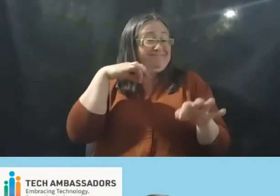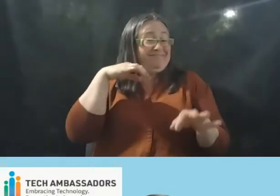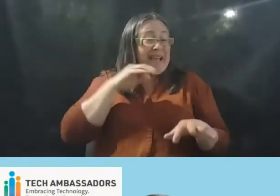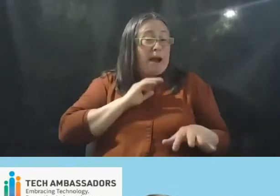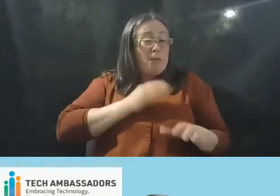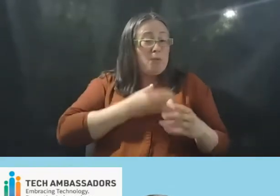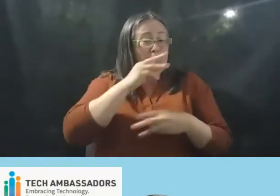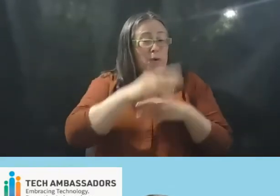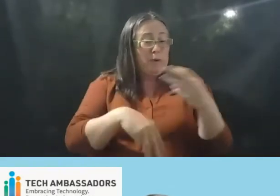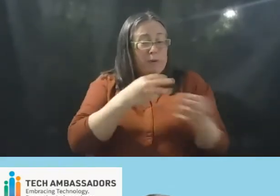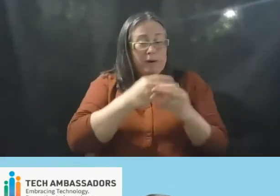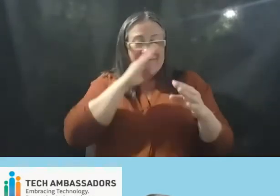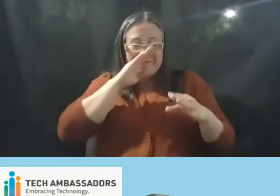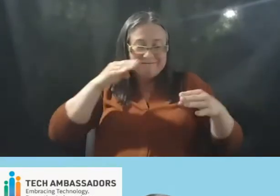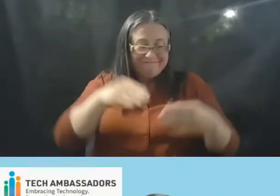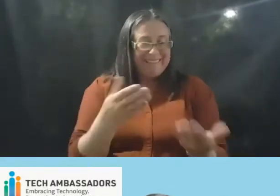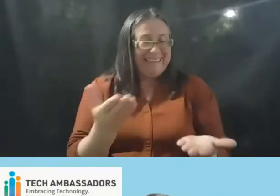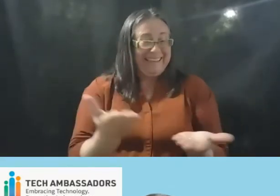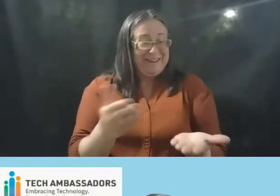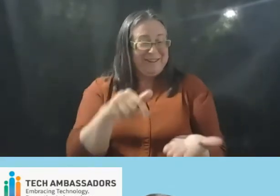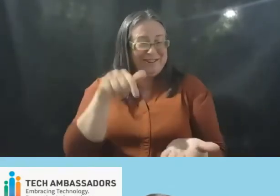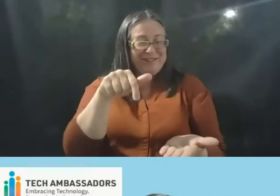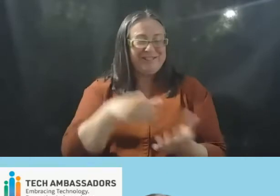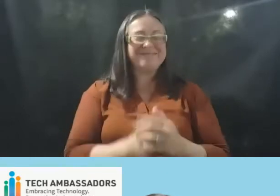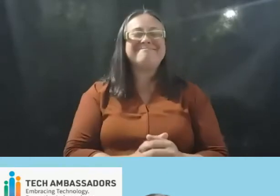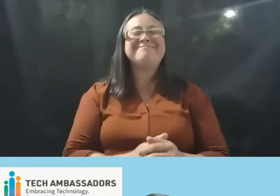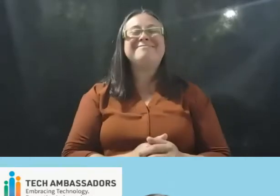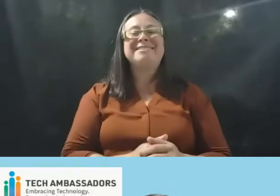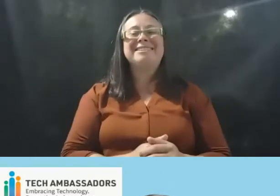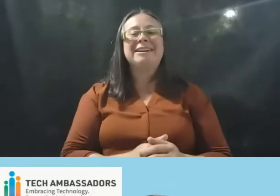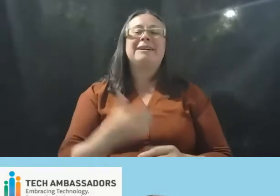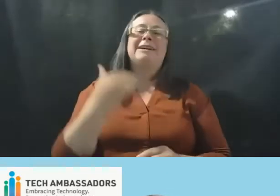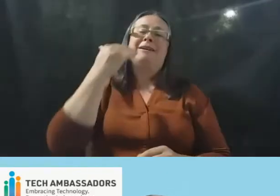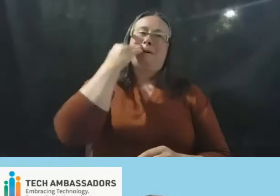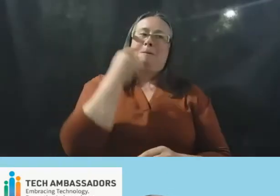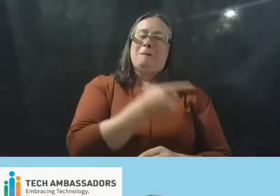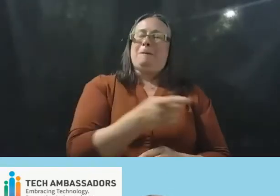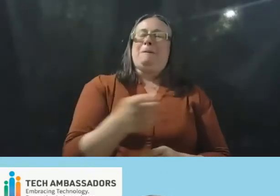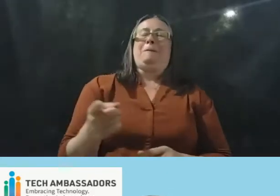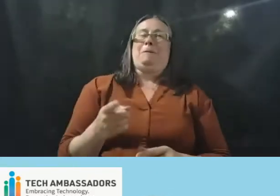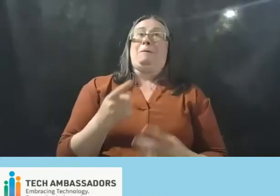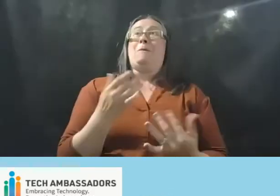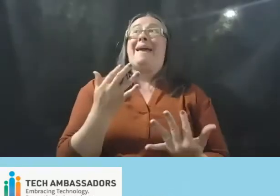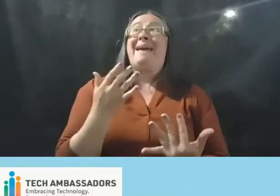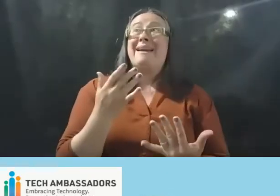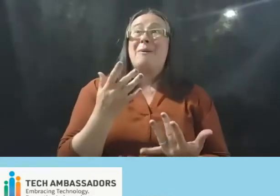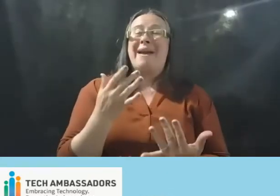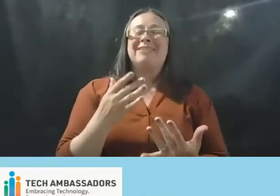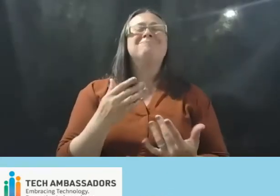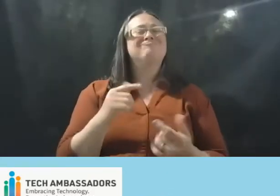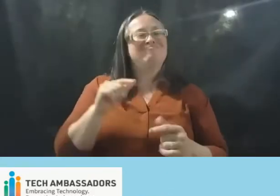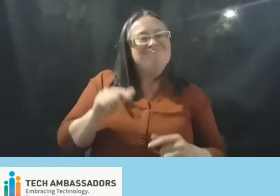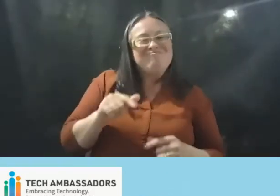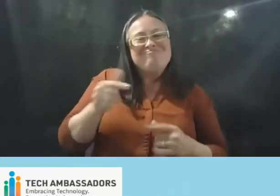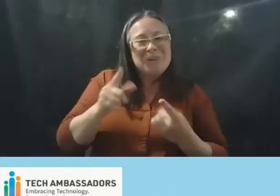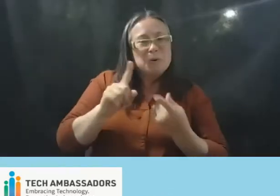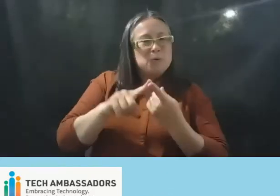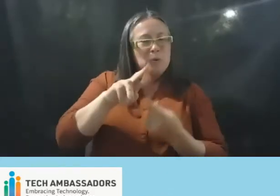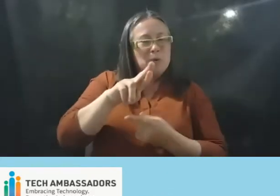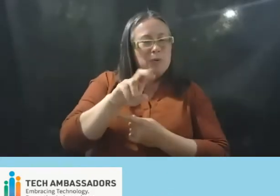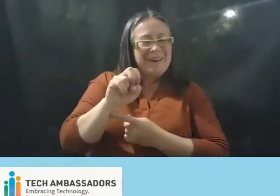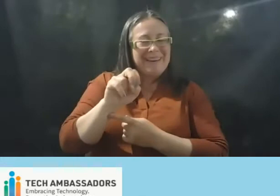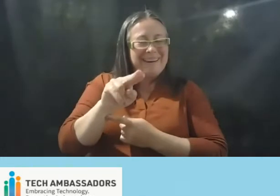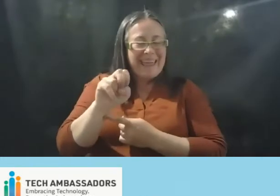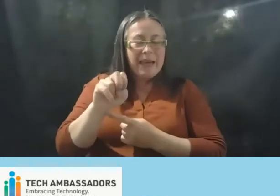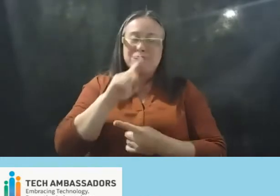sort of focused on here. Now with that, I know you've all been waiting. Let's just get right to Renee. We are super happy to welcome